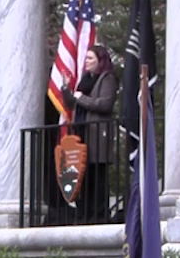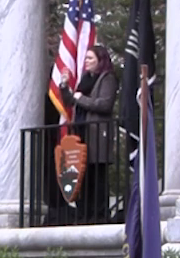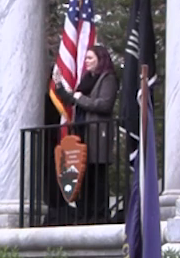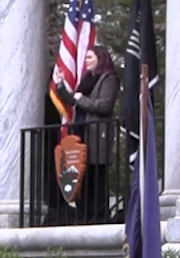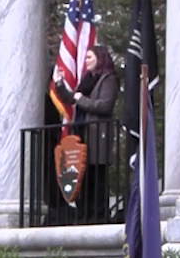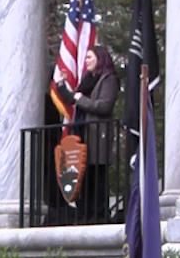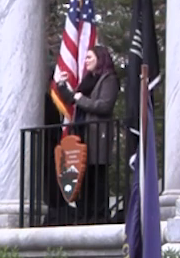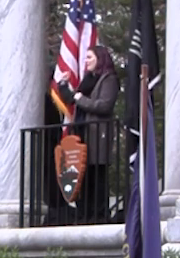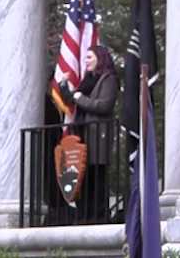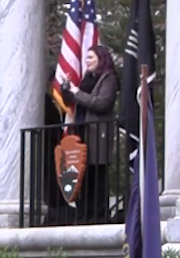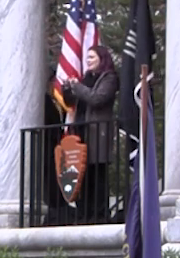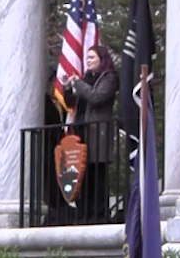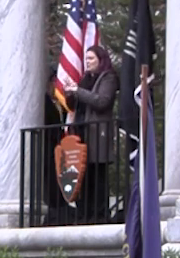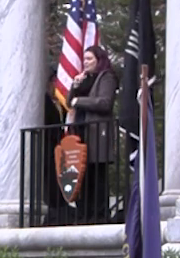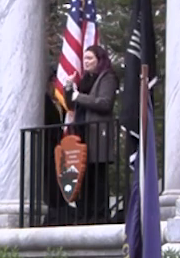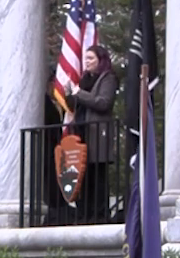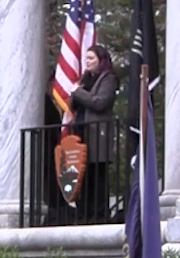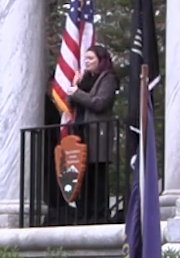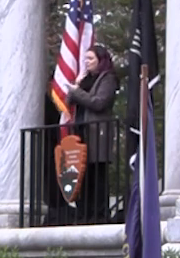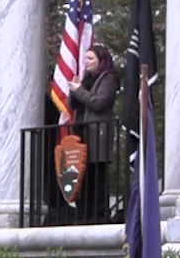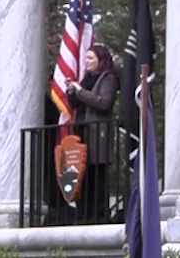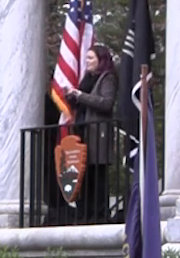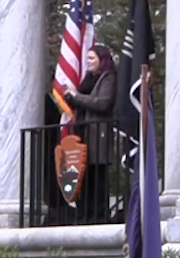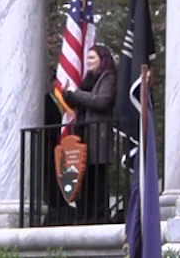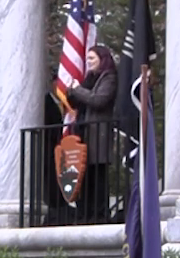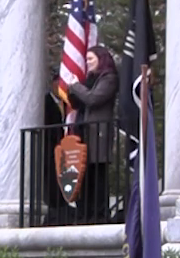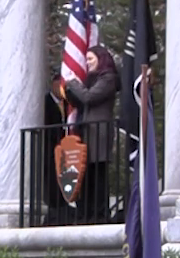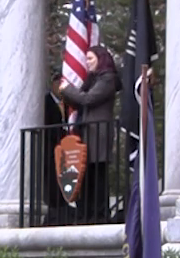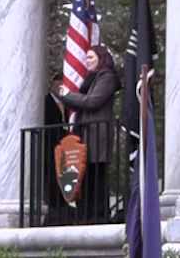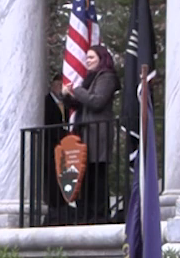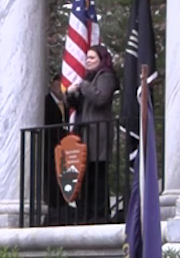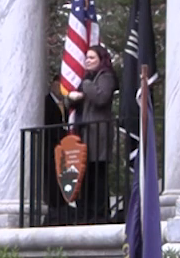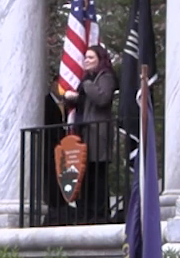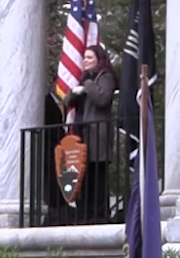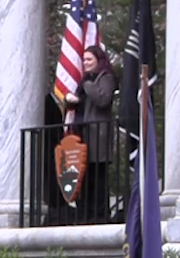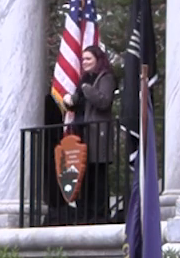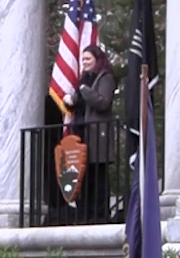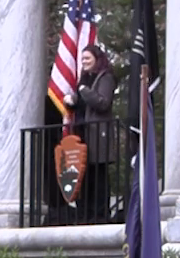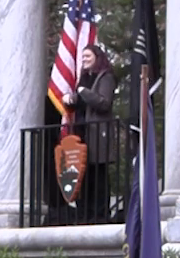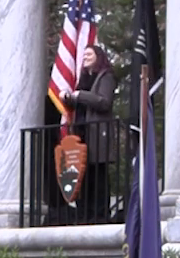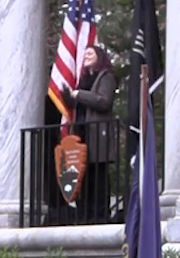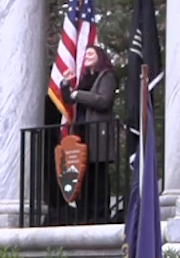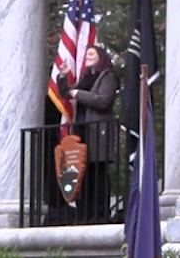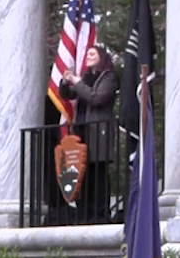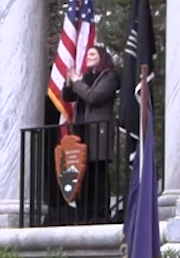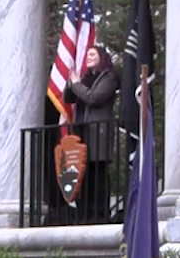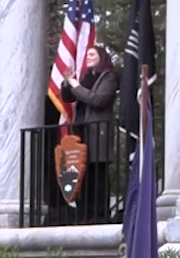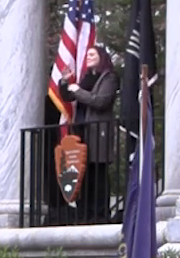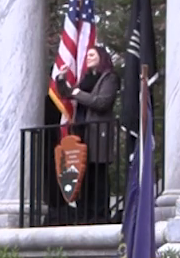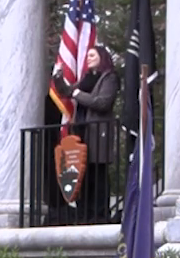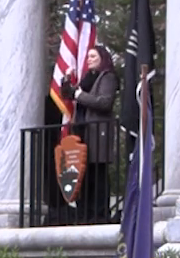engineer, received his first good conduct medal and Army Service Ribbon. Then on to become a soldier in the 1st